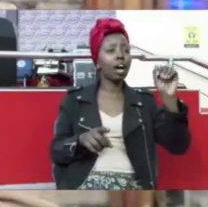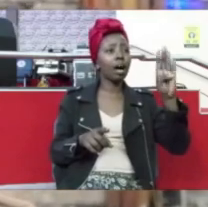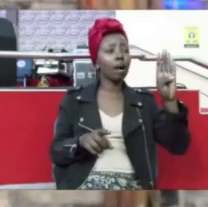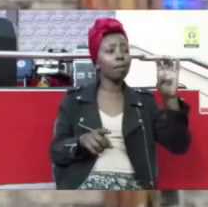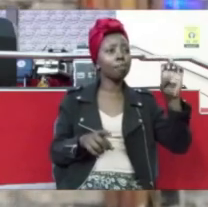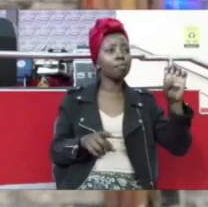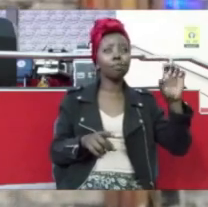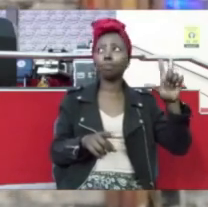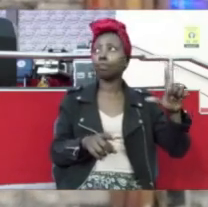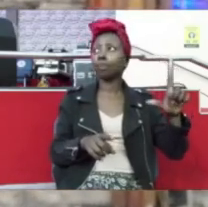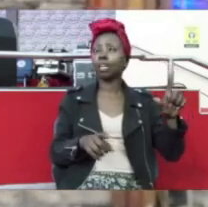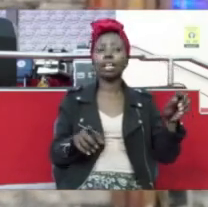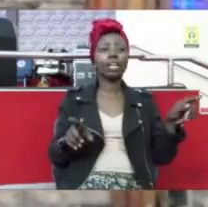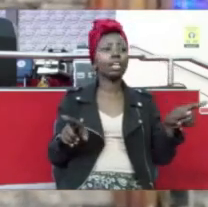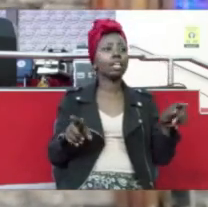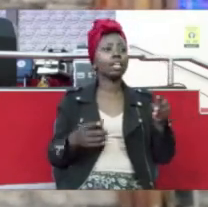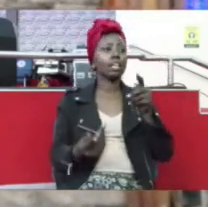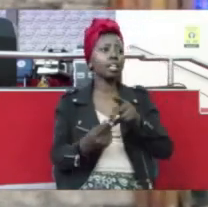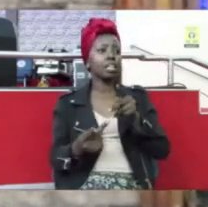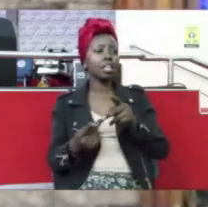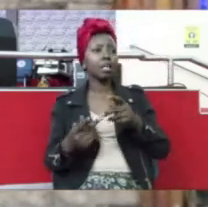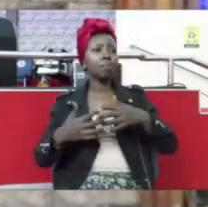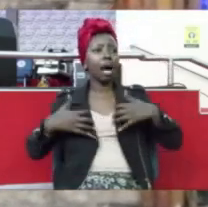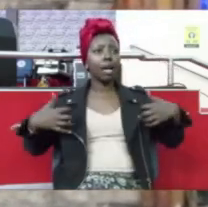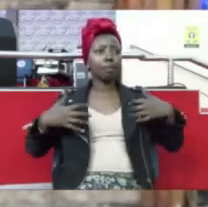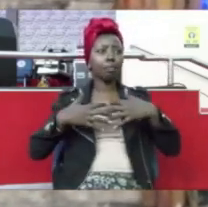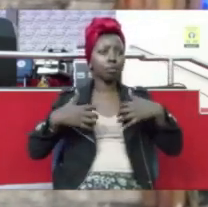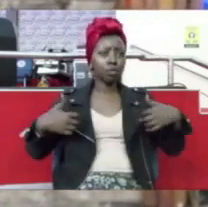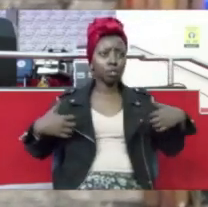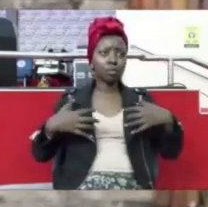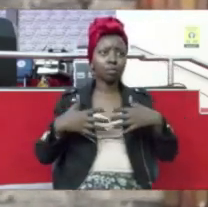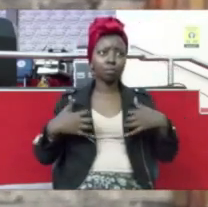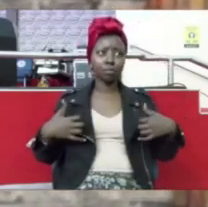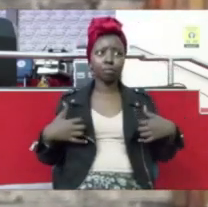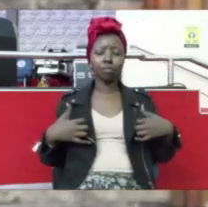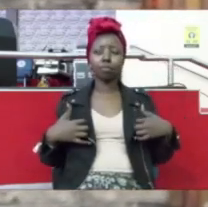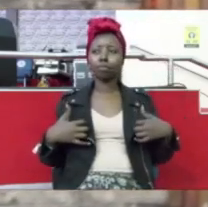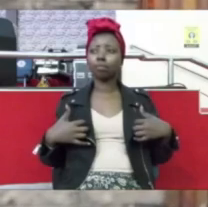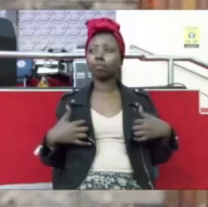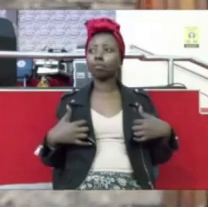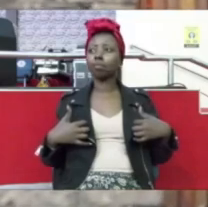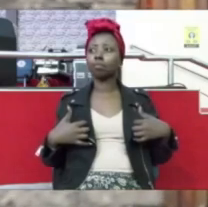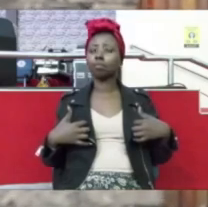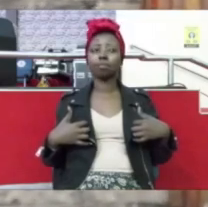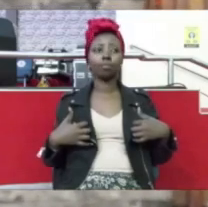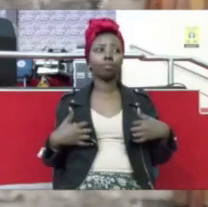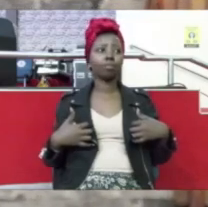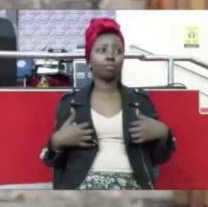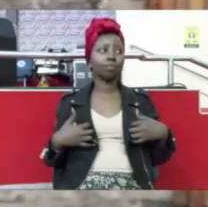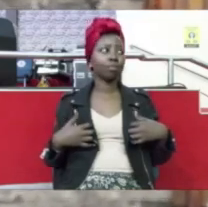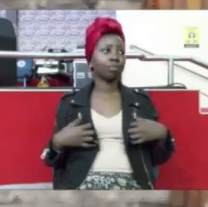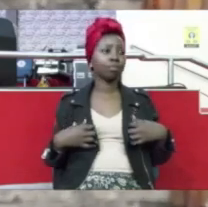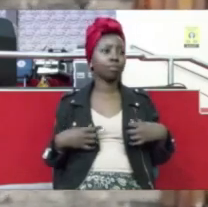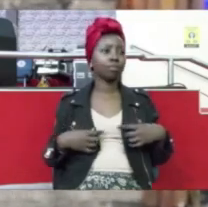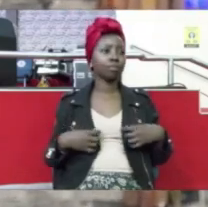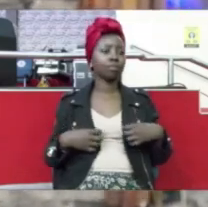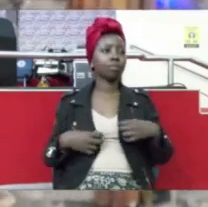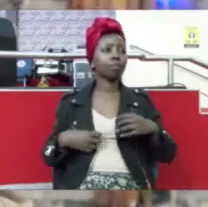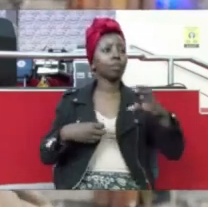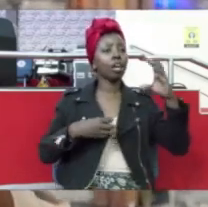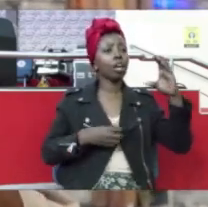wawili walikuwa wakulima lakini Cain alikuwa mkulima wa mboga mboga na huyu mwingine alikuwa anafuga wanyama. Cain